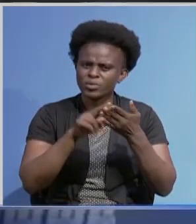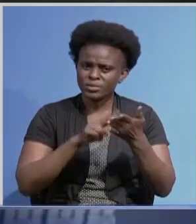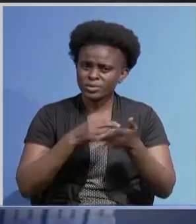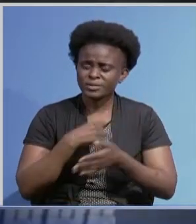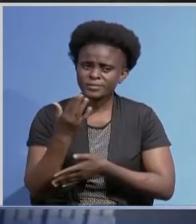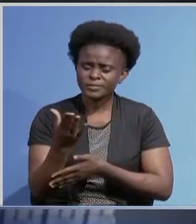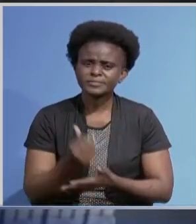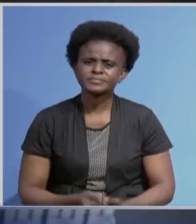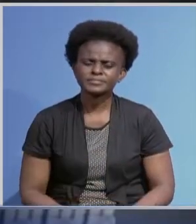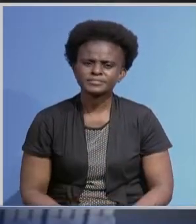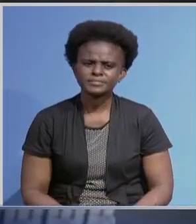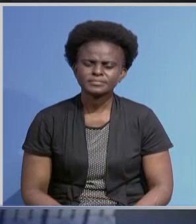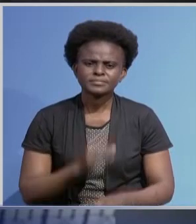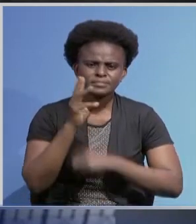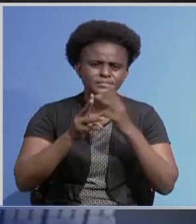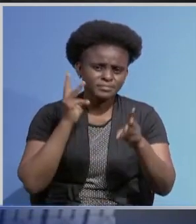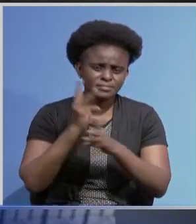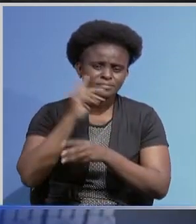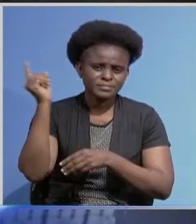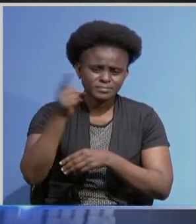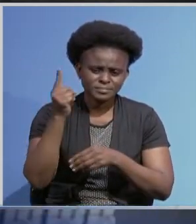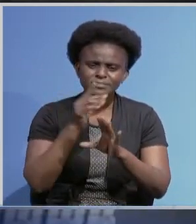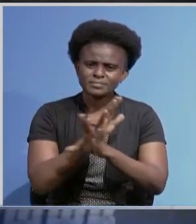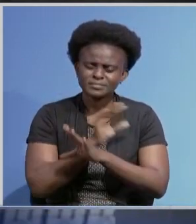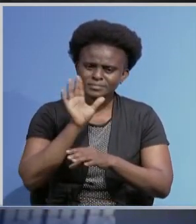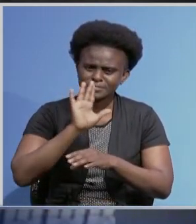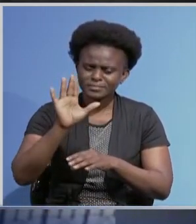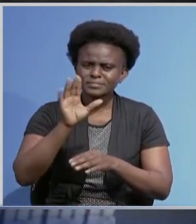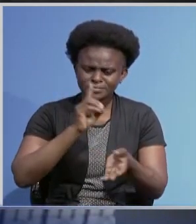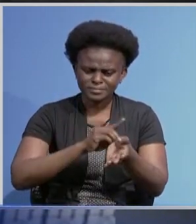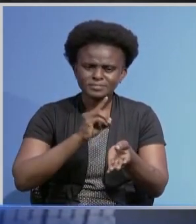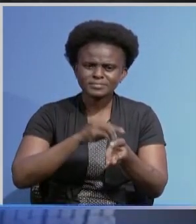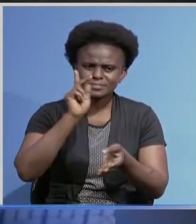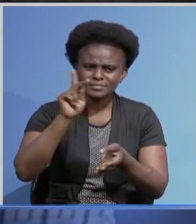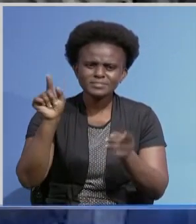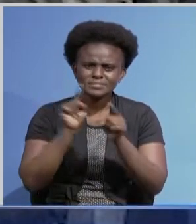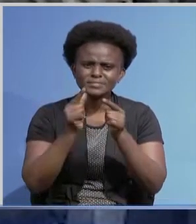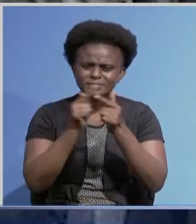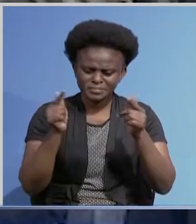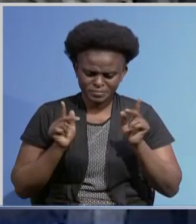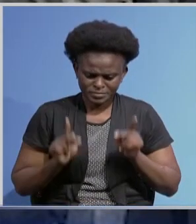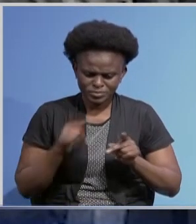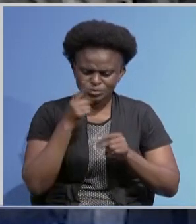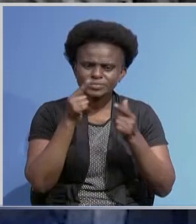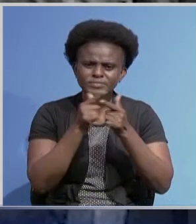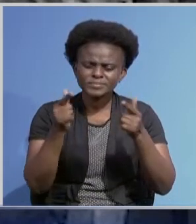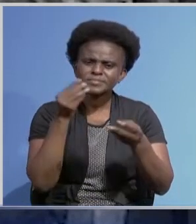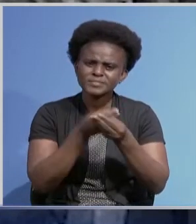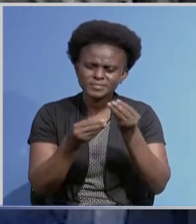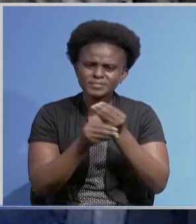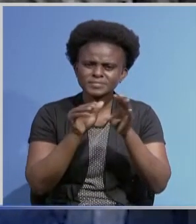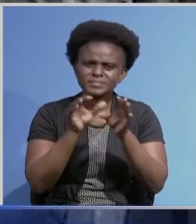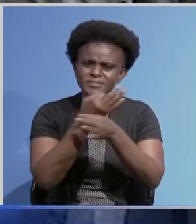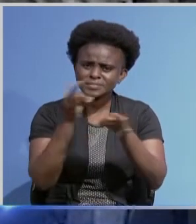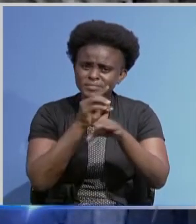report. Worldwide, he's known as Zambia's founding father and a great icon that greatly contributed to the